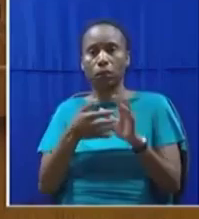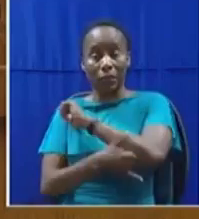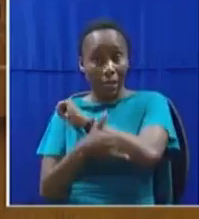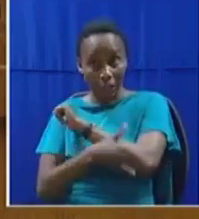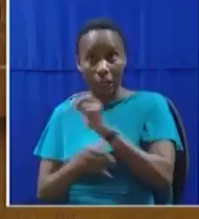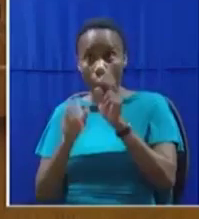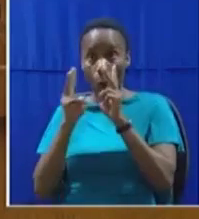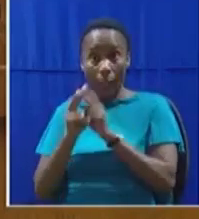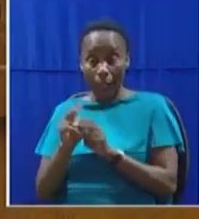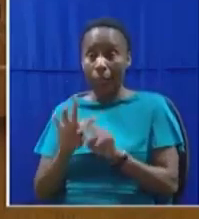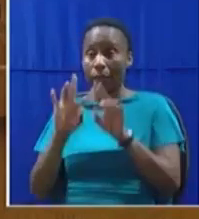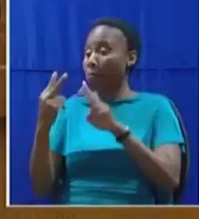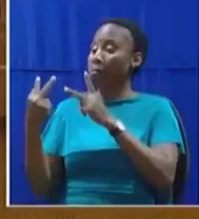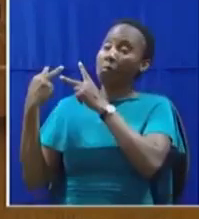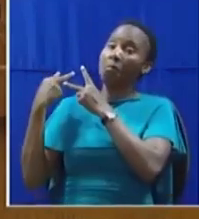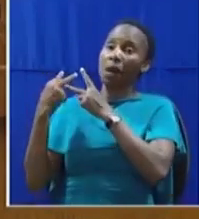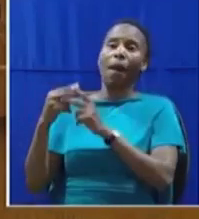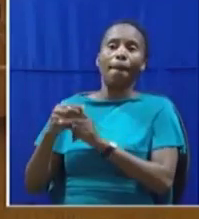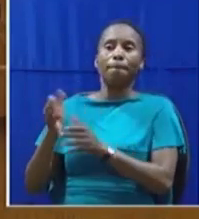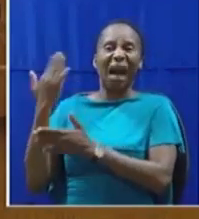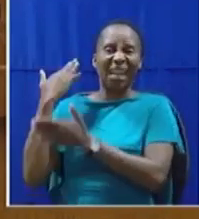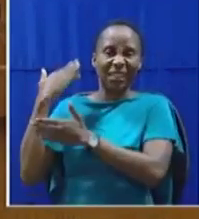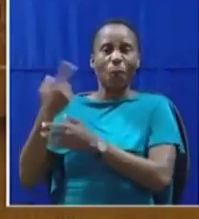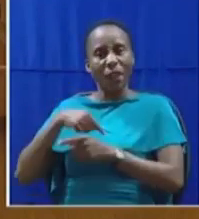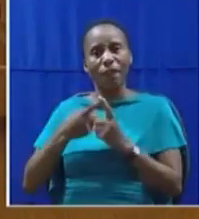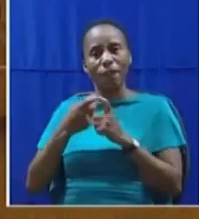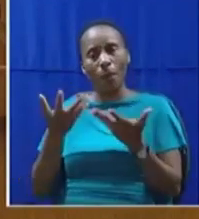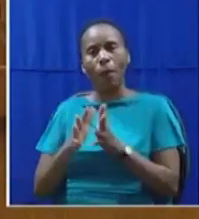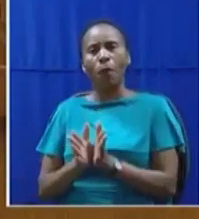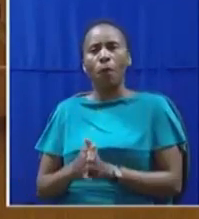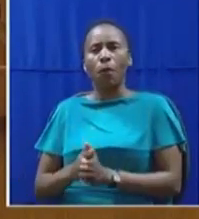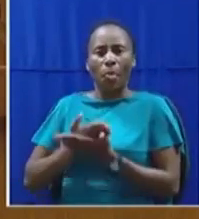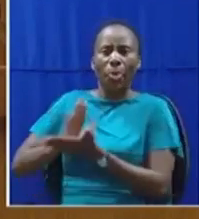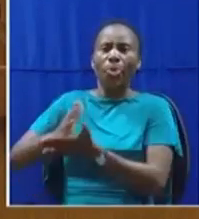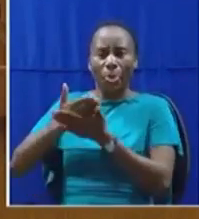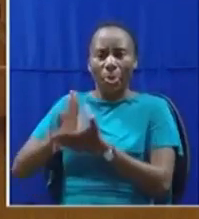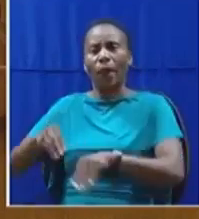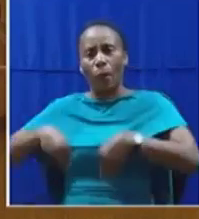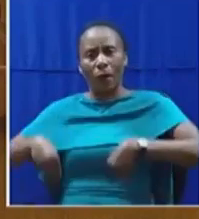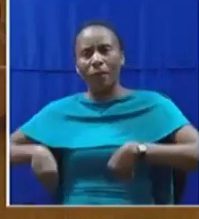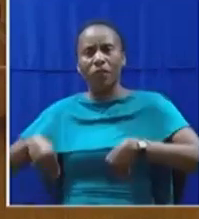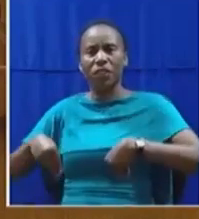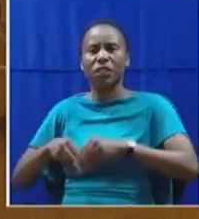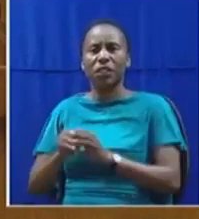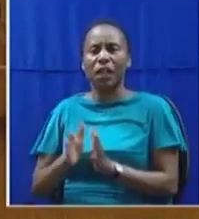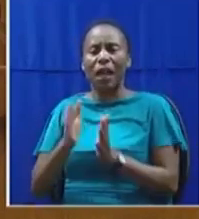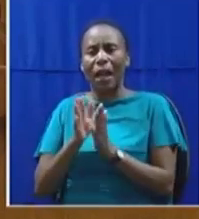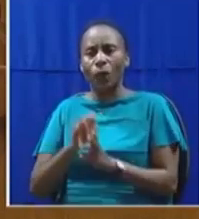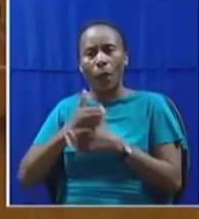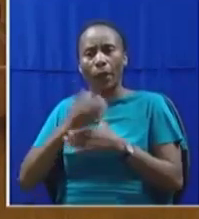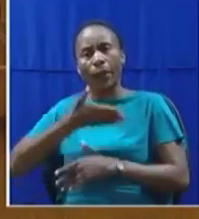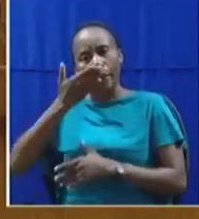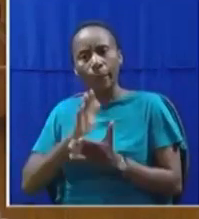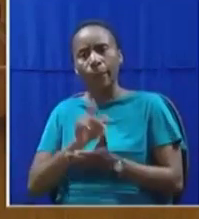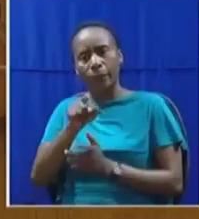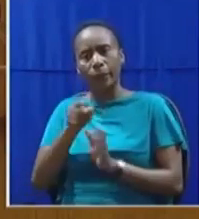the past that we come from, to fight corruption, mismanagement, and impunity within the police service.